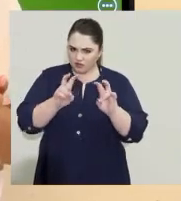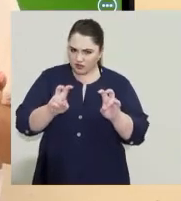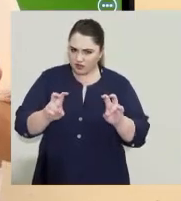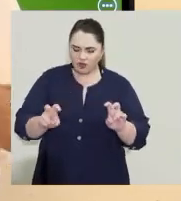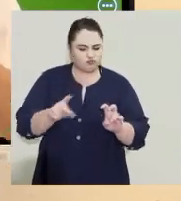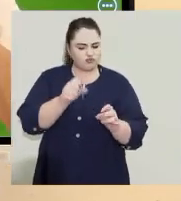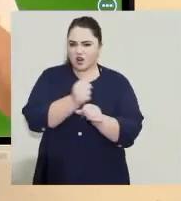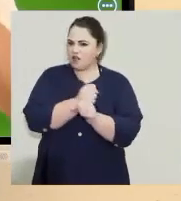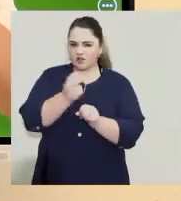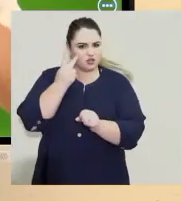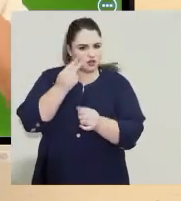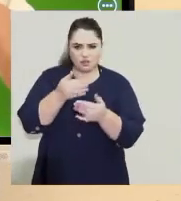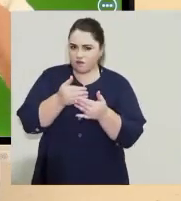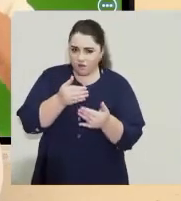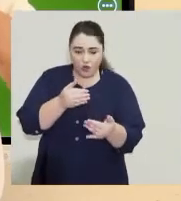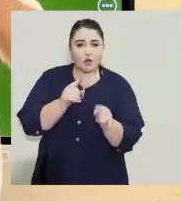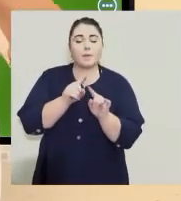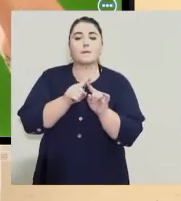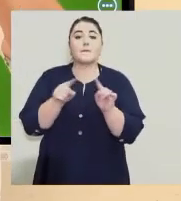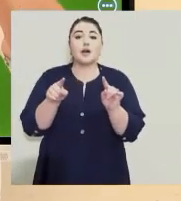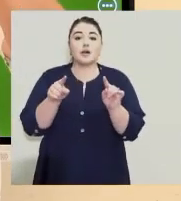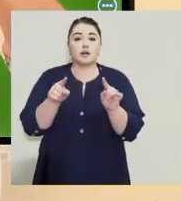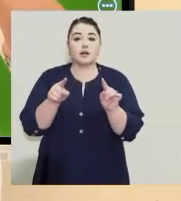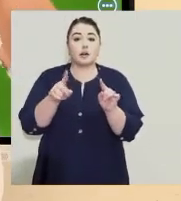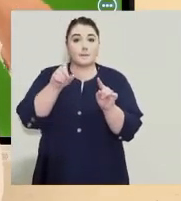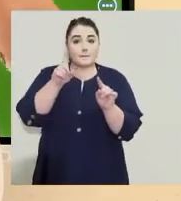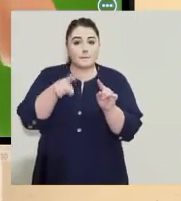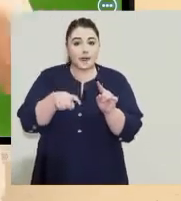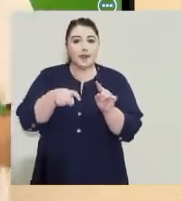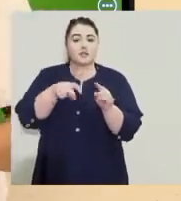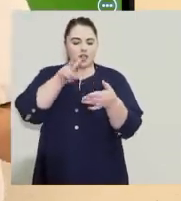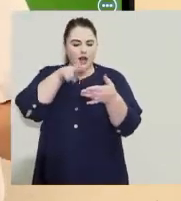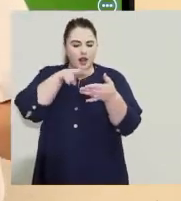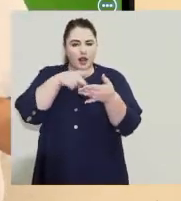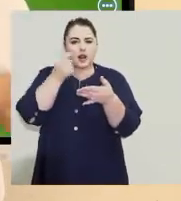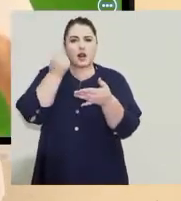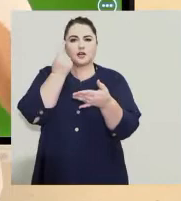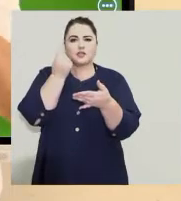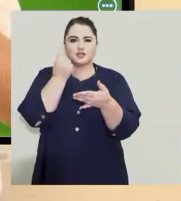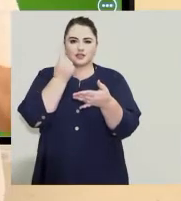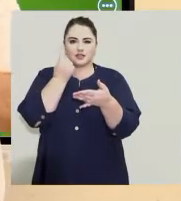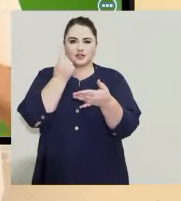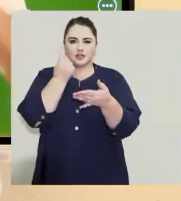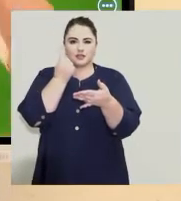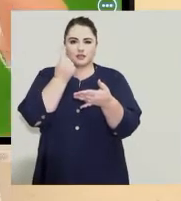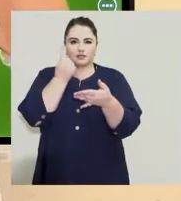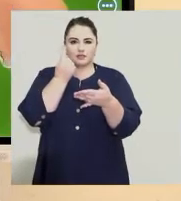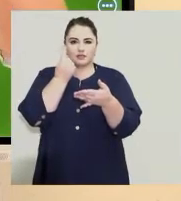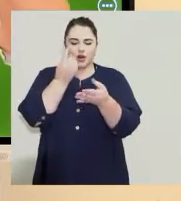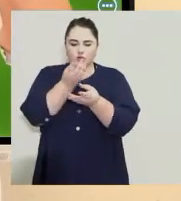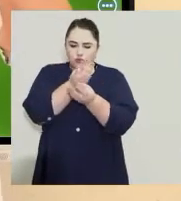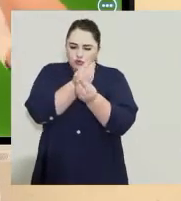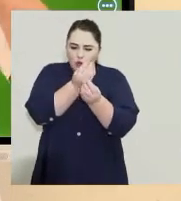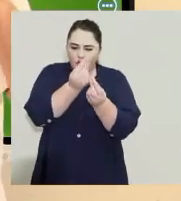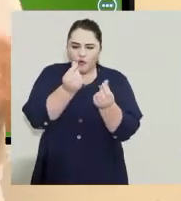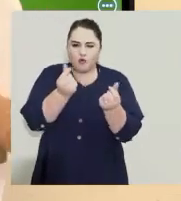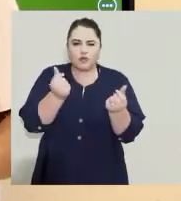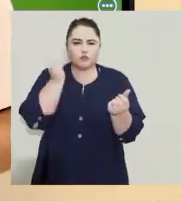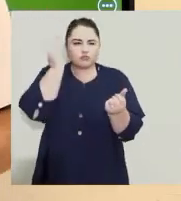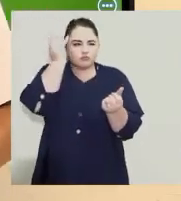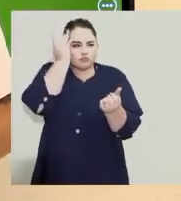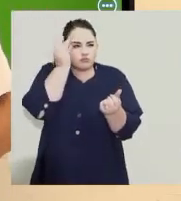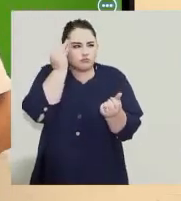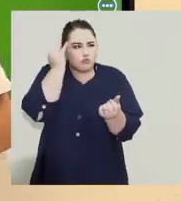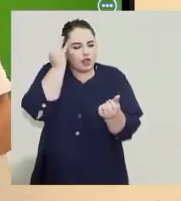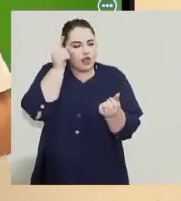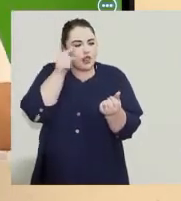before, but you need to be able to read with understanding. Really work out and picture in your mind, what is this